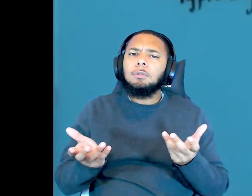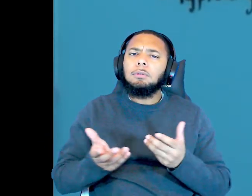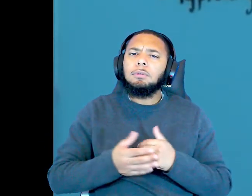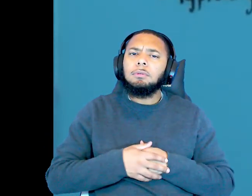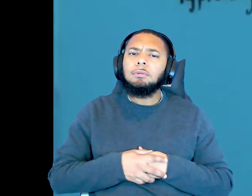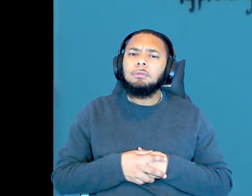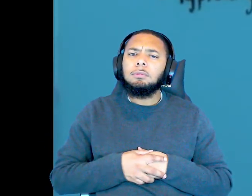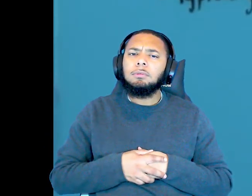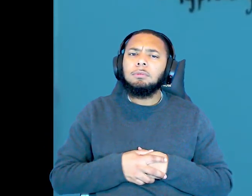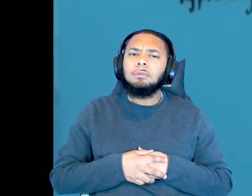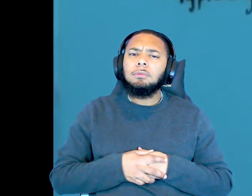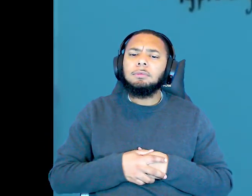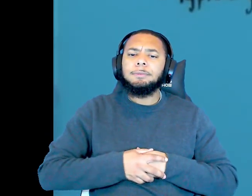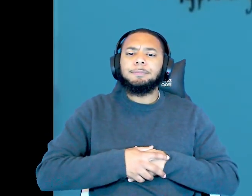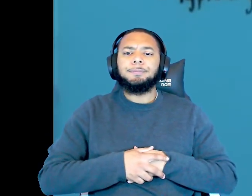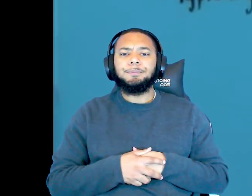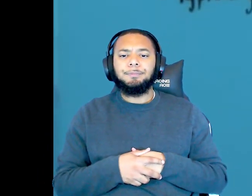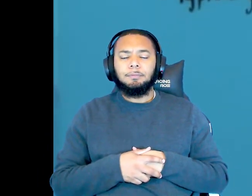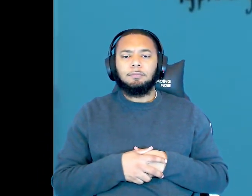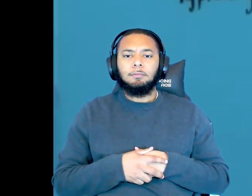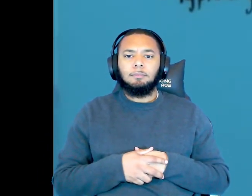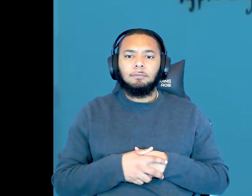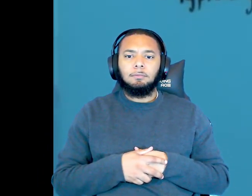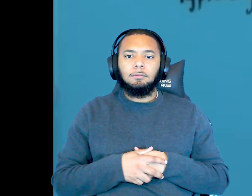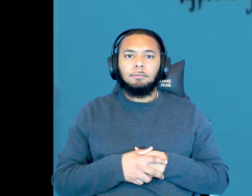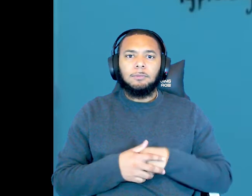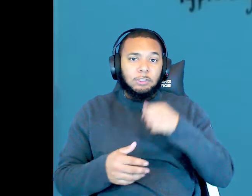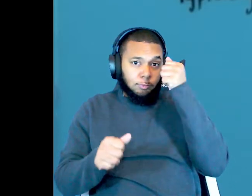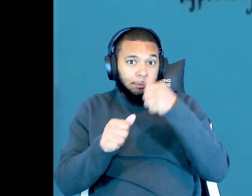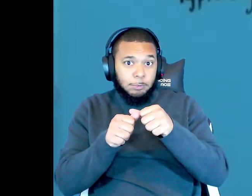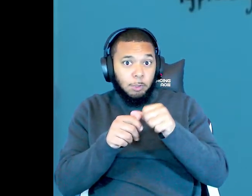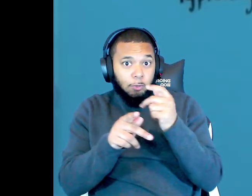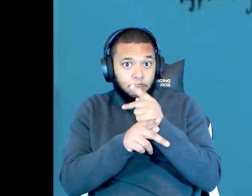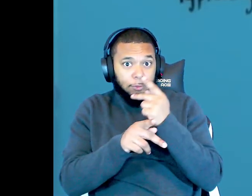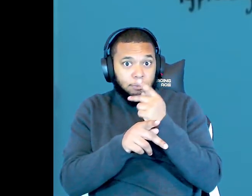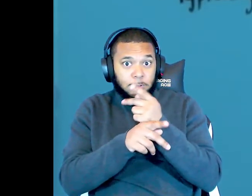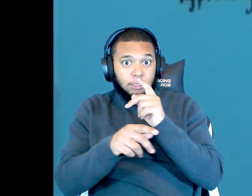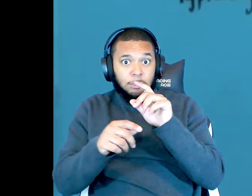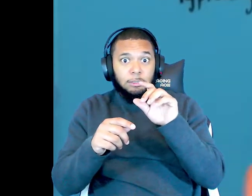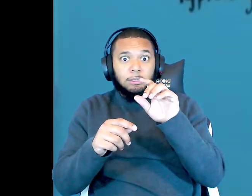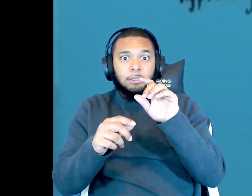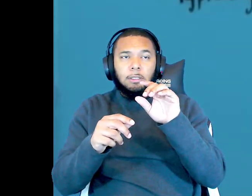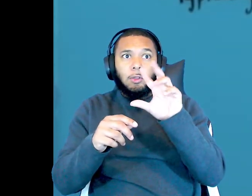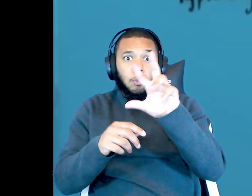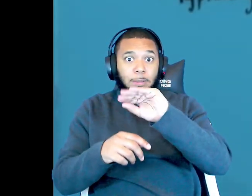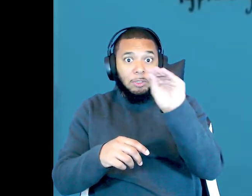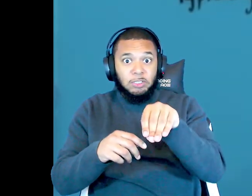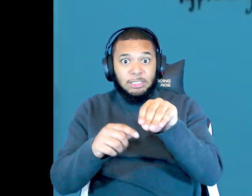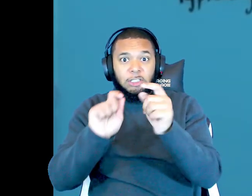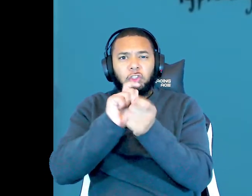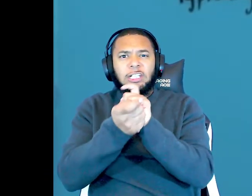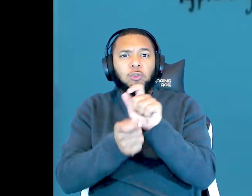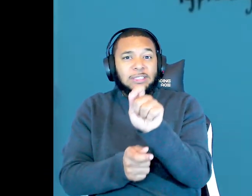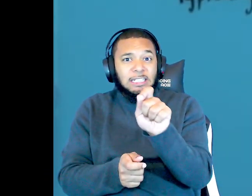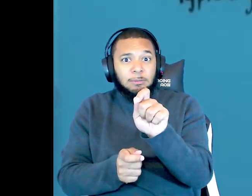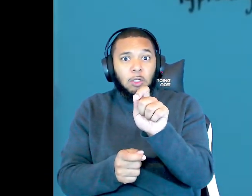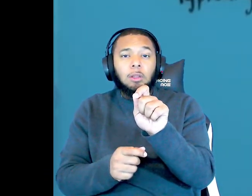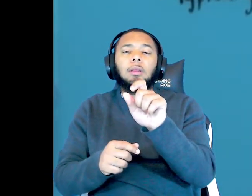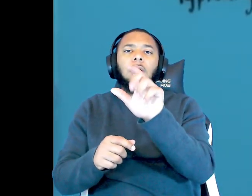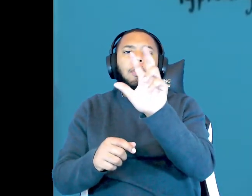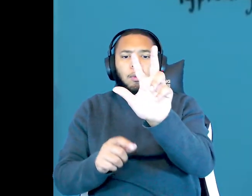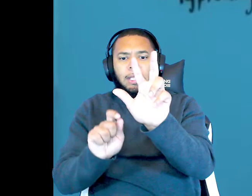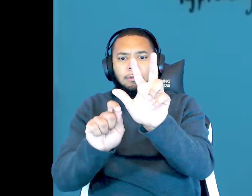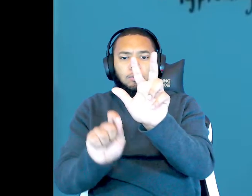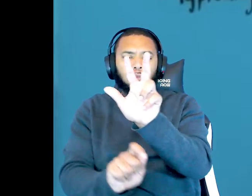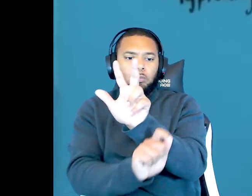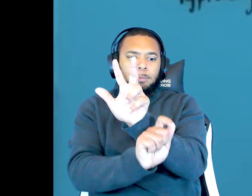Right? 800 times 3%. We move the decimal back 2 places. You say to yourself, again, this is kind